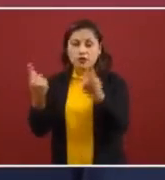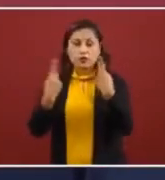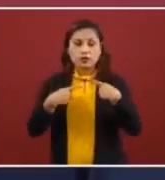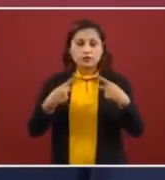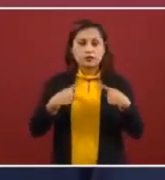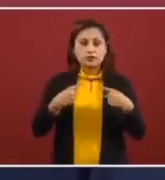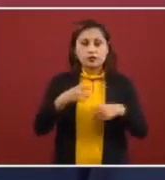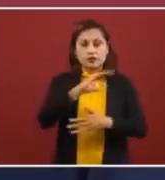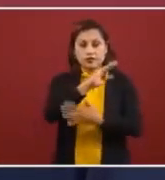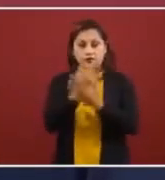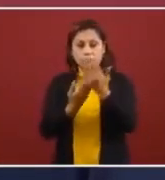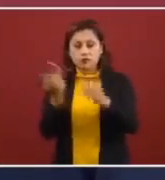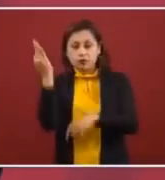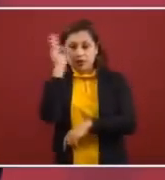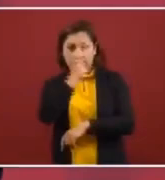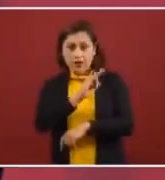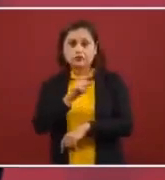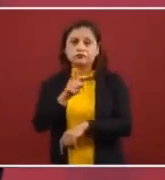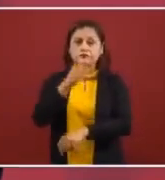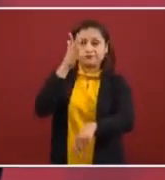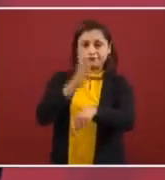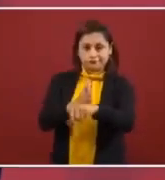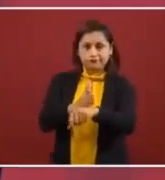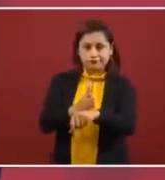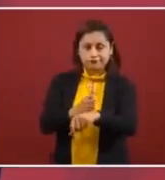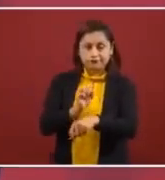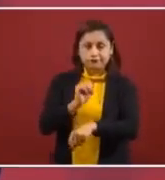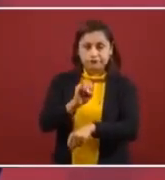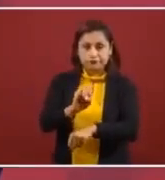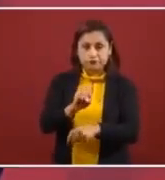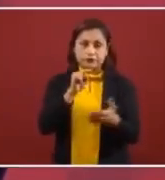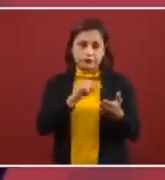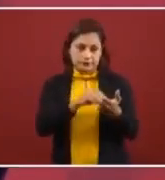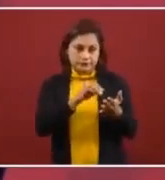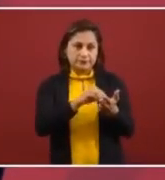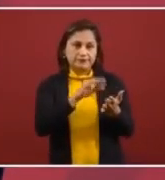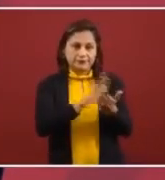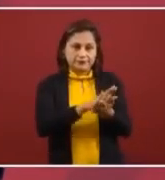and they're also going after the ones that are falsifying documents.